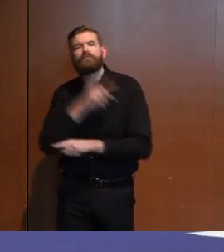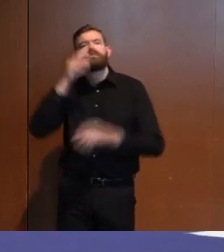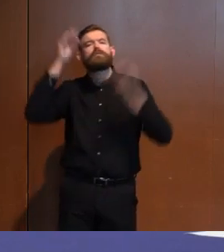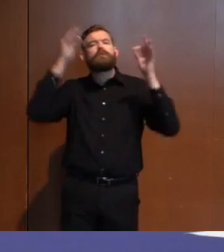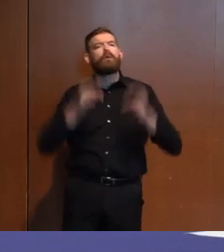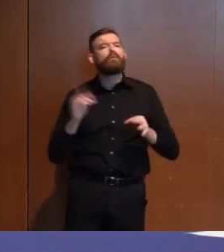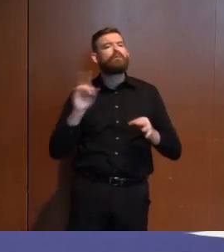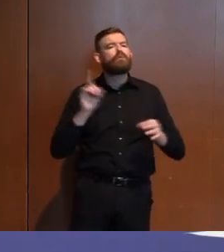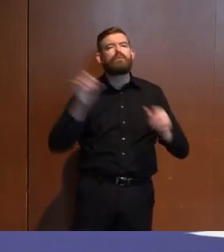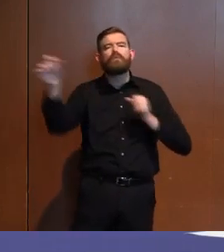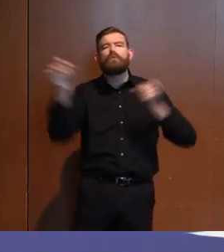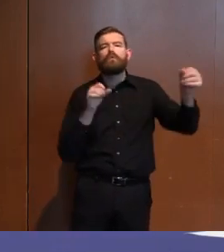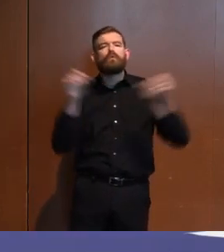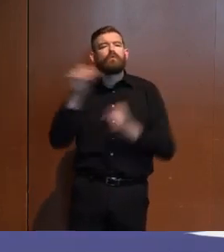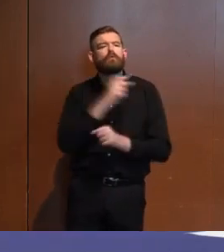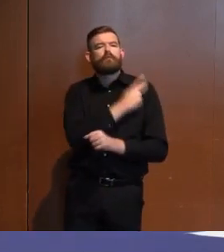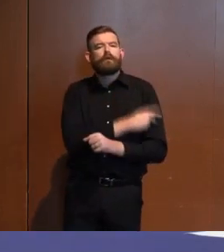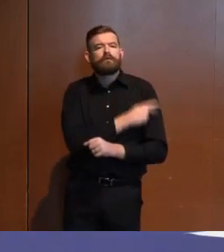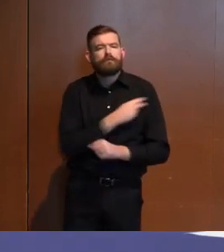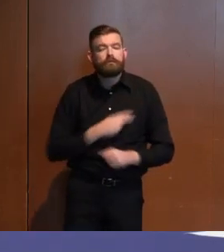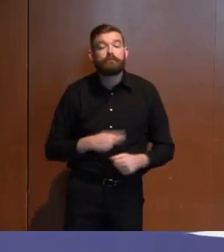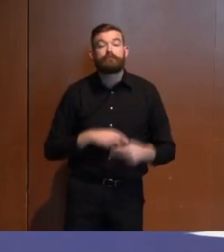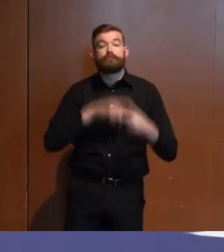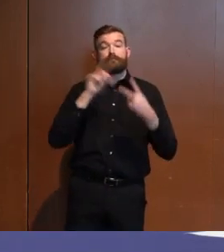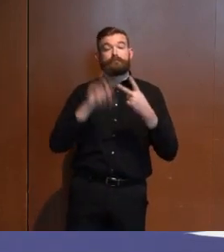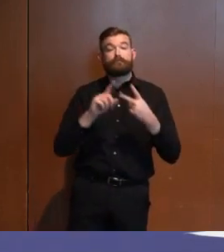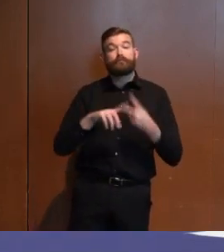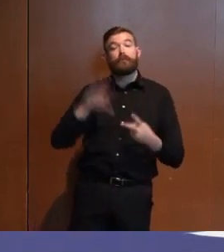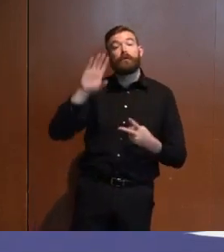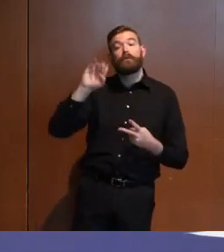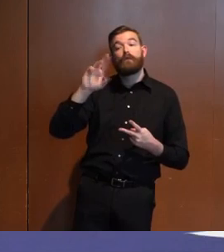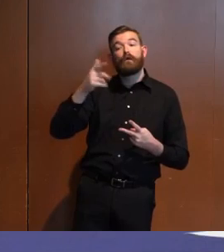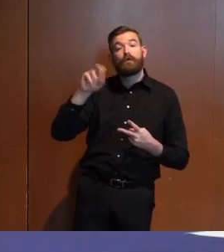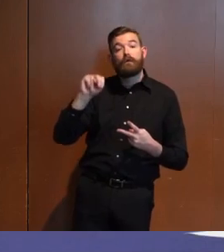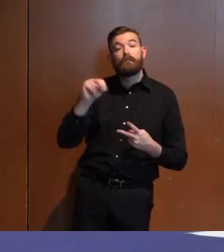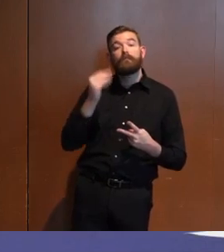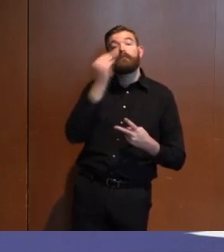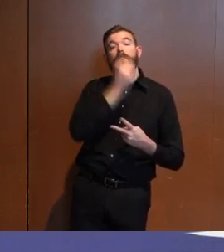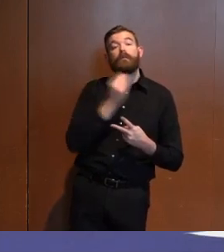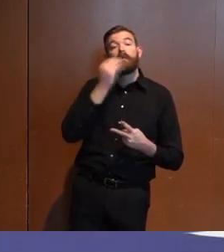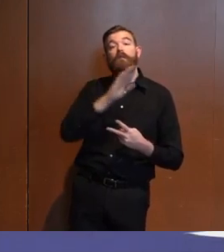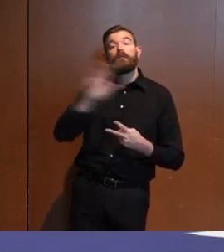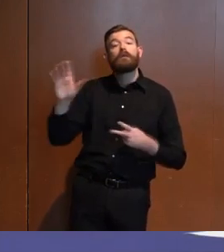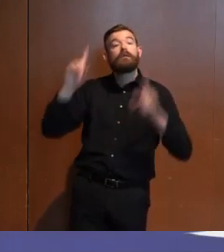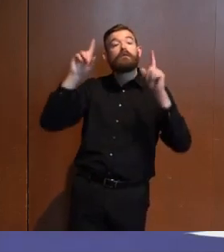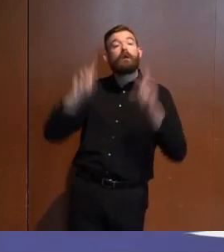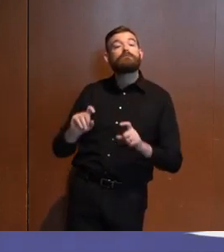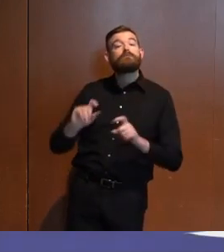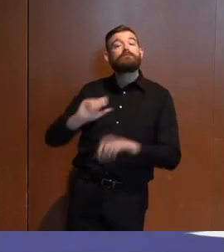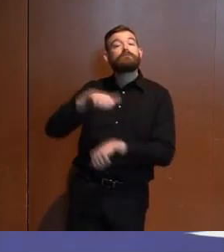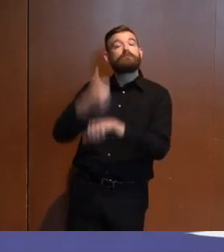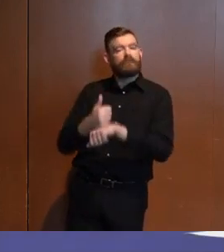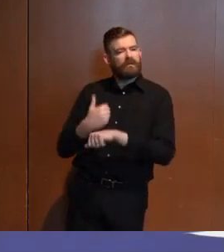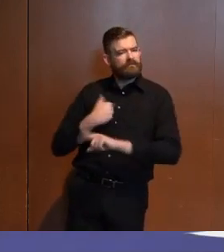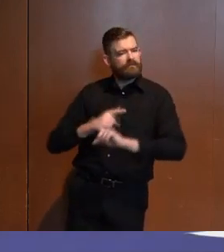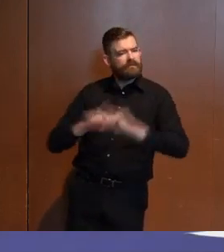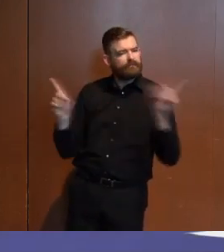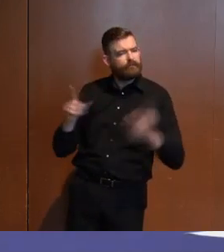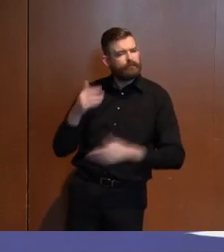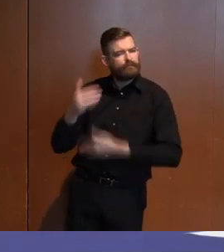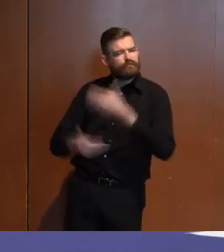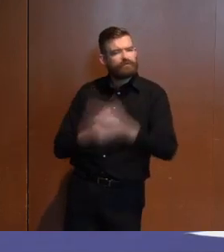Monmouth, have different procedures than in some of the county-run places like Passaic, and it sounds like Essex as